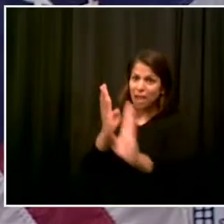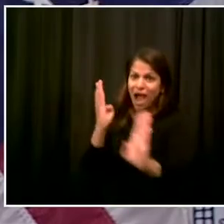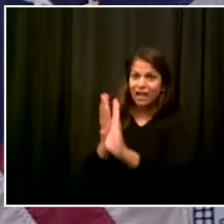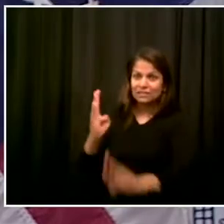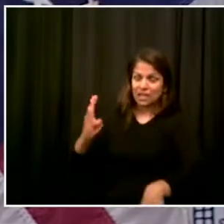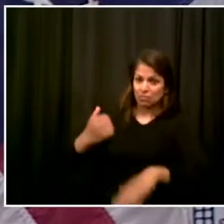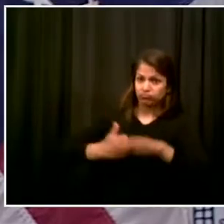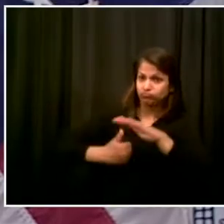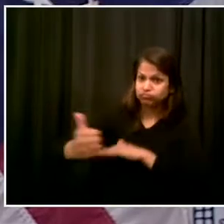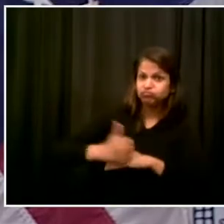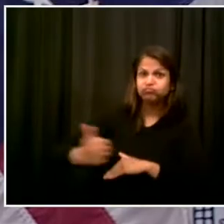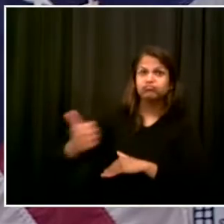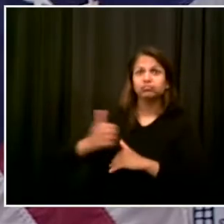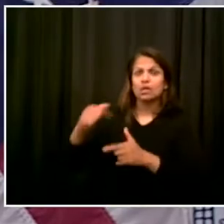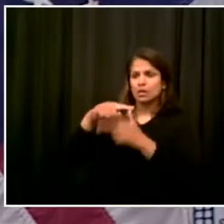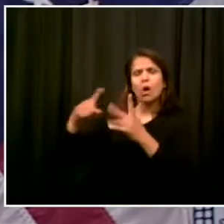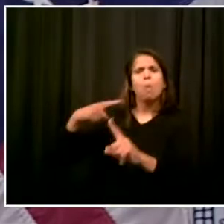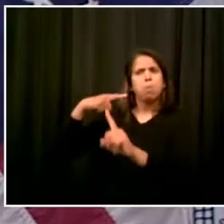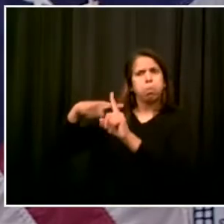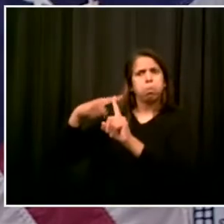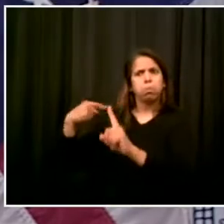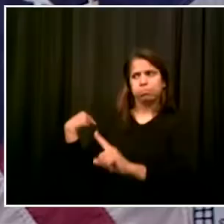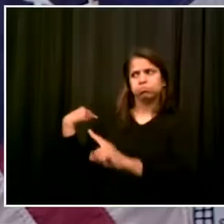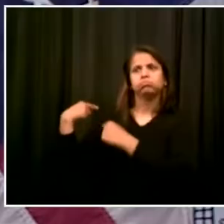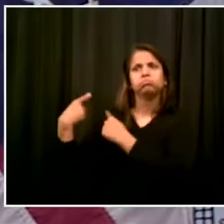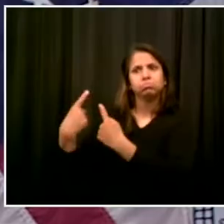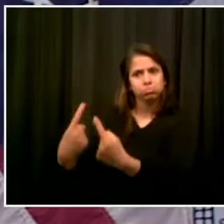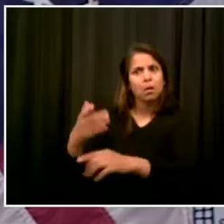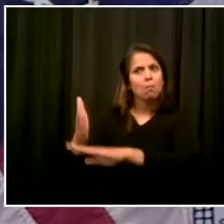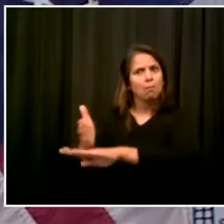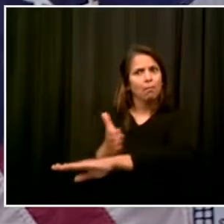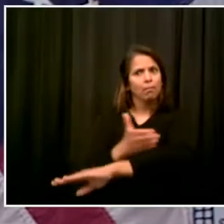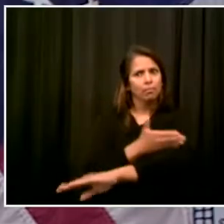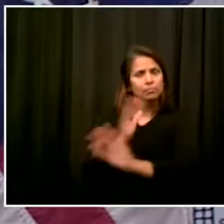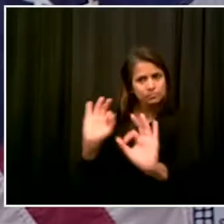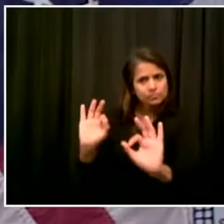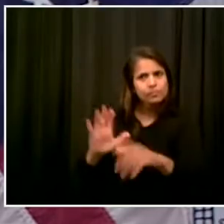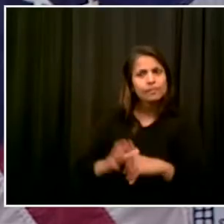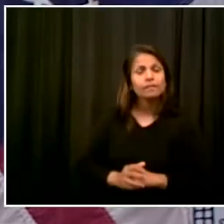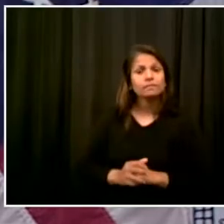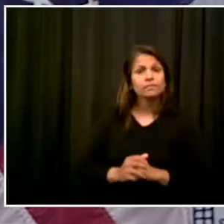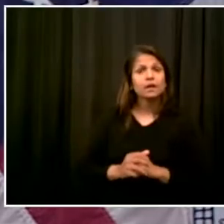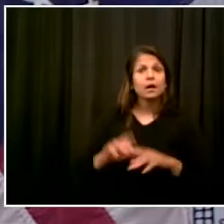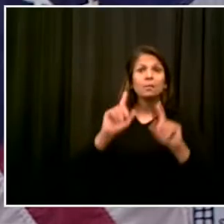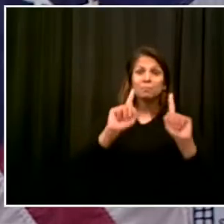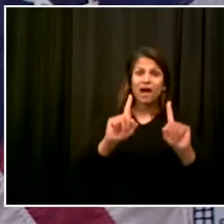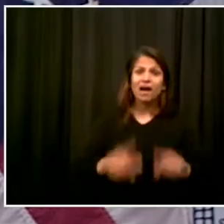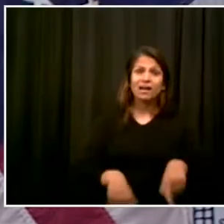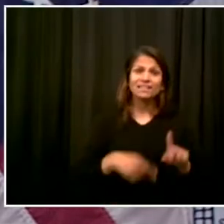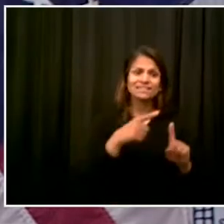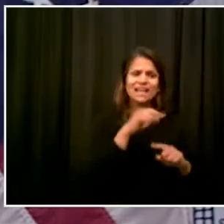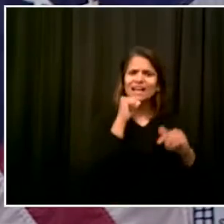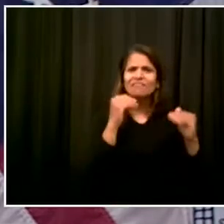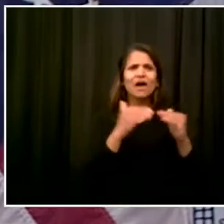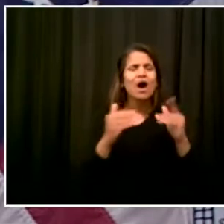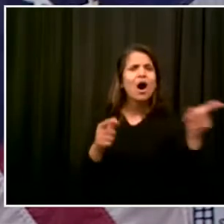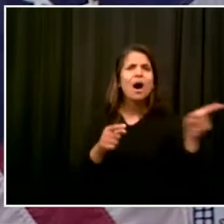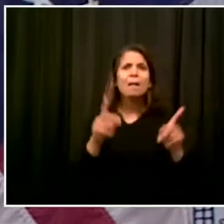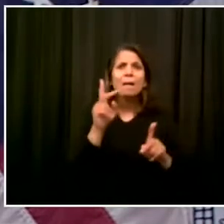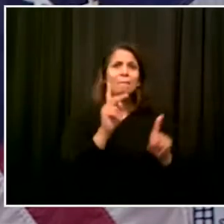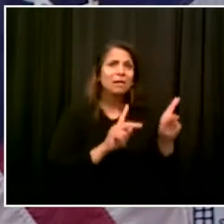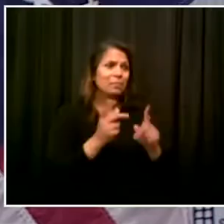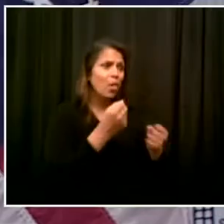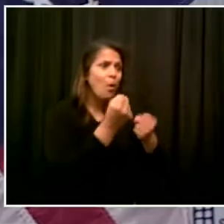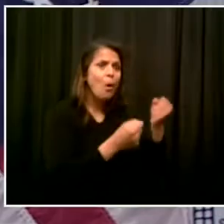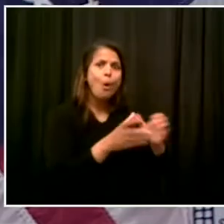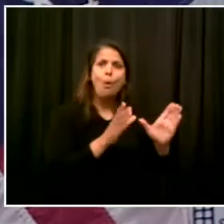not necessary. We've learned a lot in these last months about alternate side parking and what's necessary and what's not. And also, in the middle of all the struggles